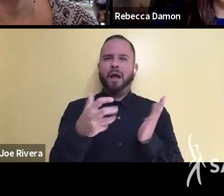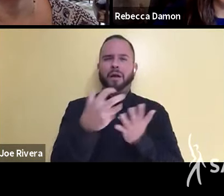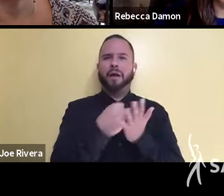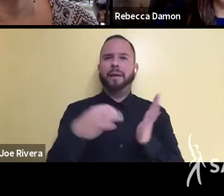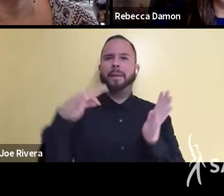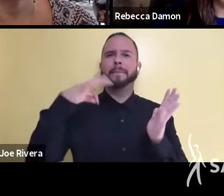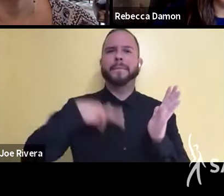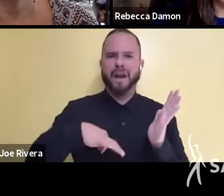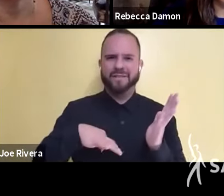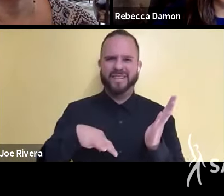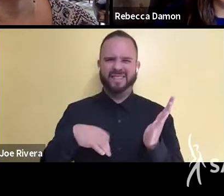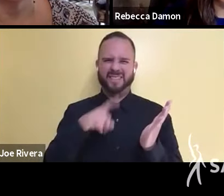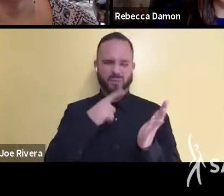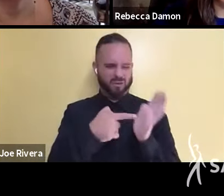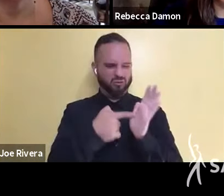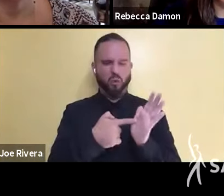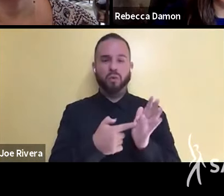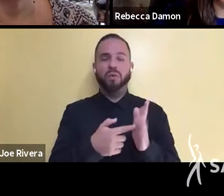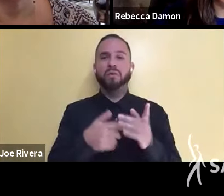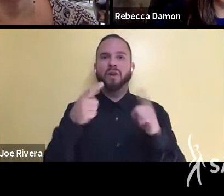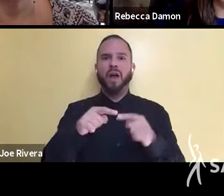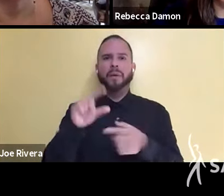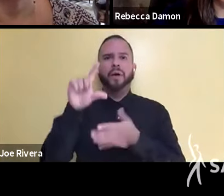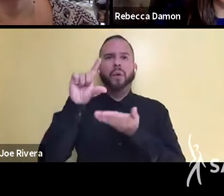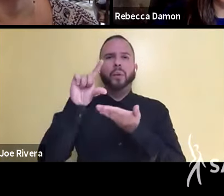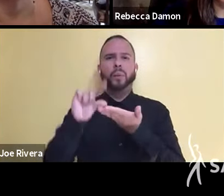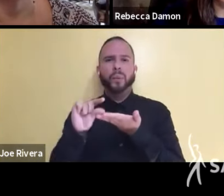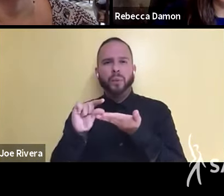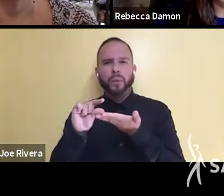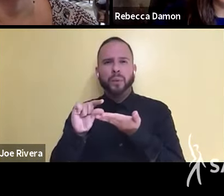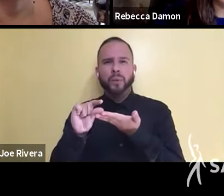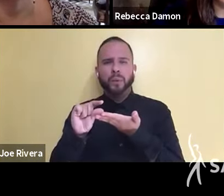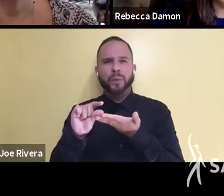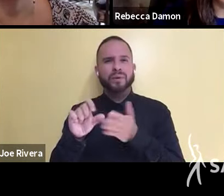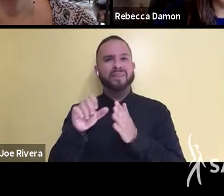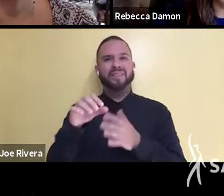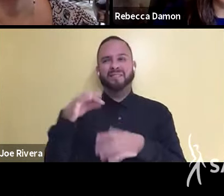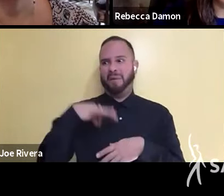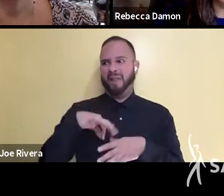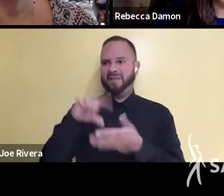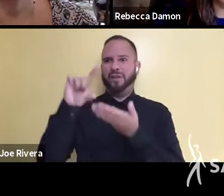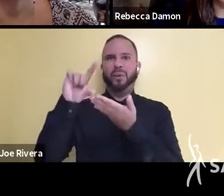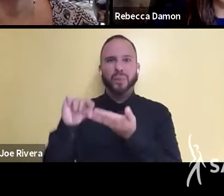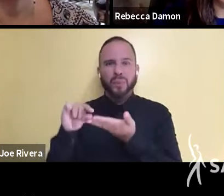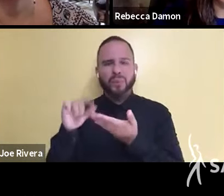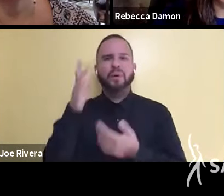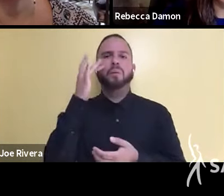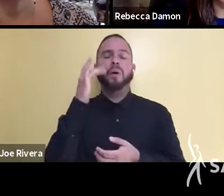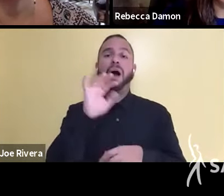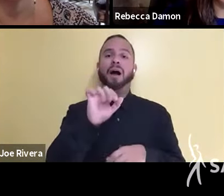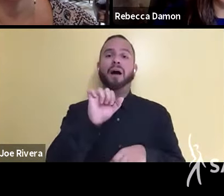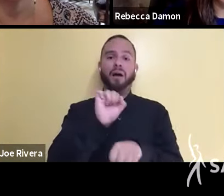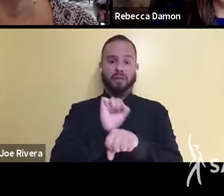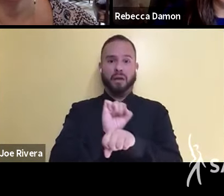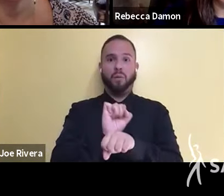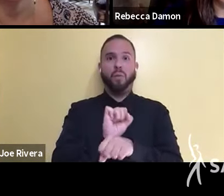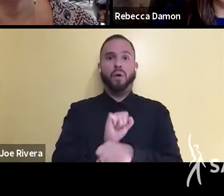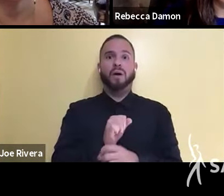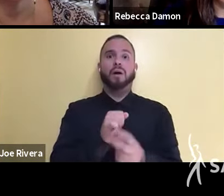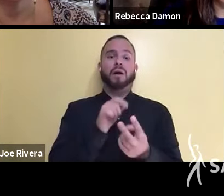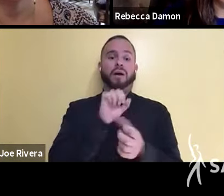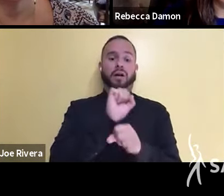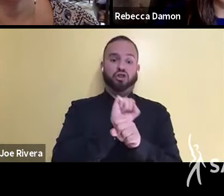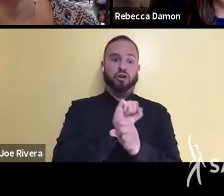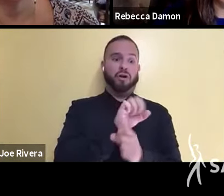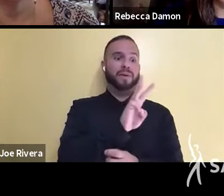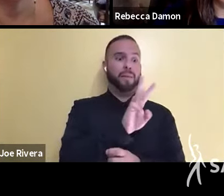Many were receiving a smaller state benefit because they worked for a job where they received some W-2